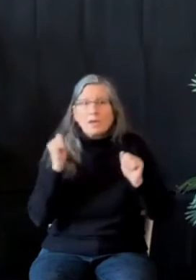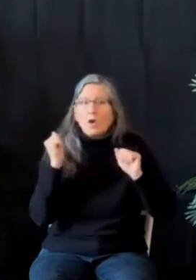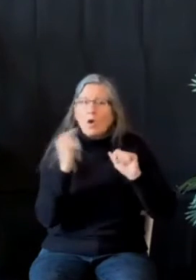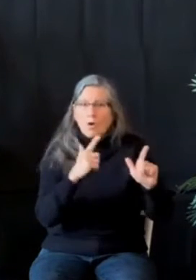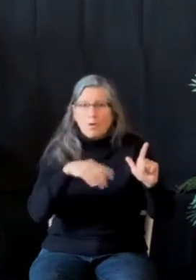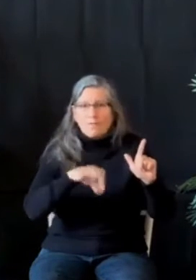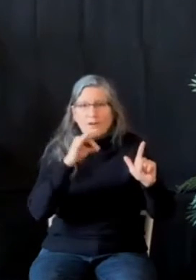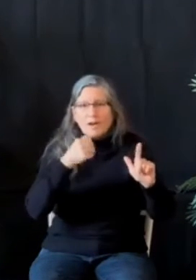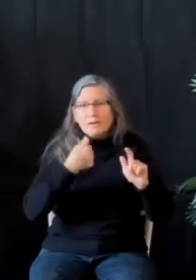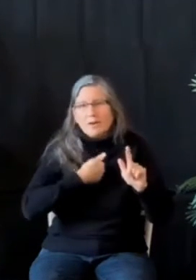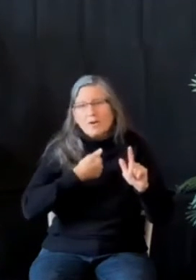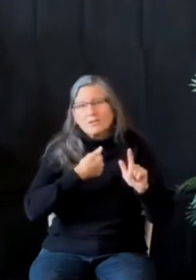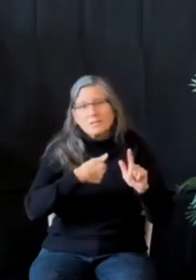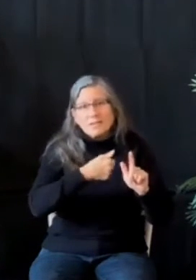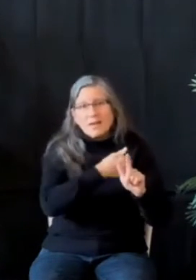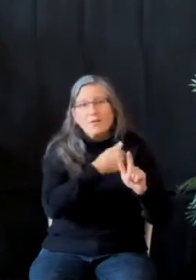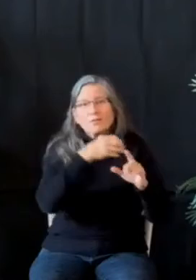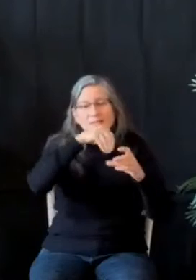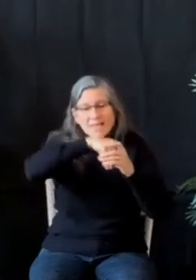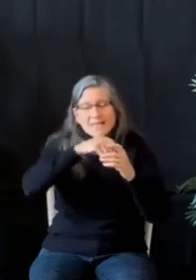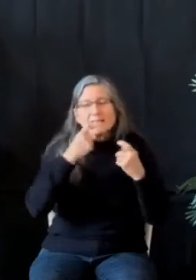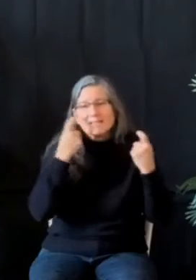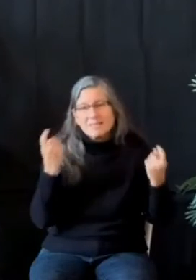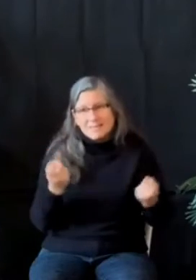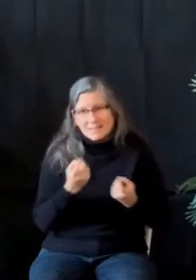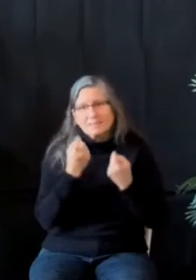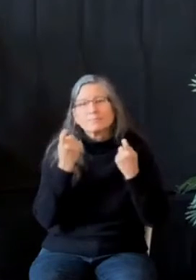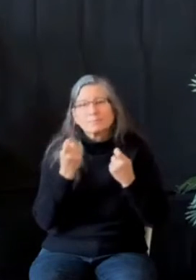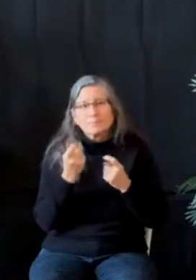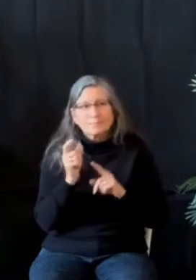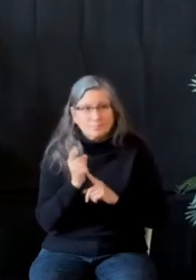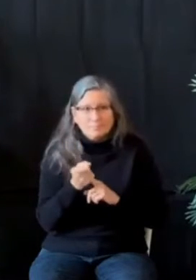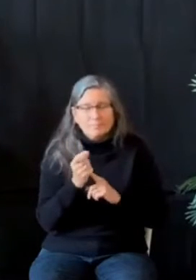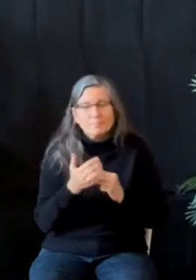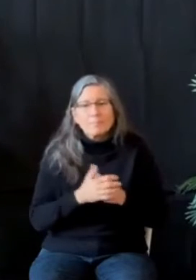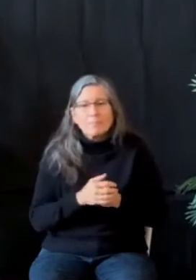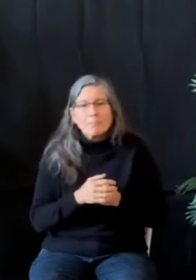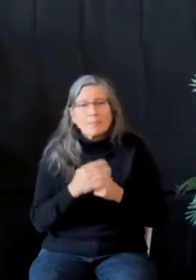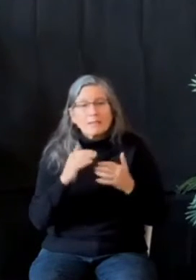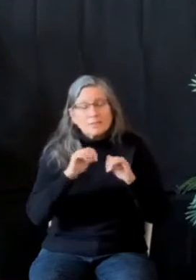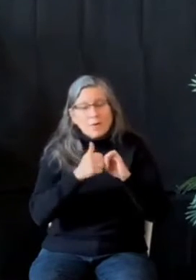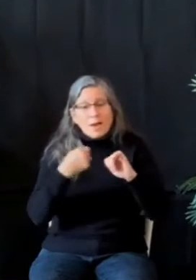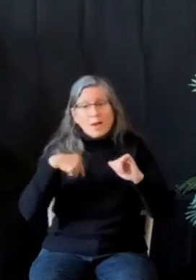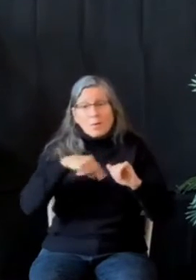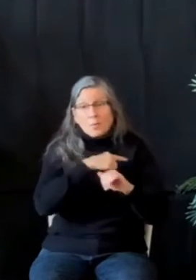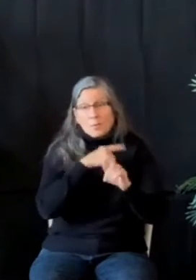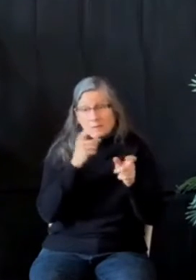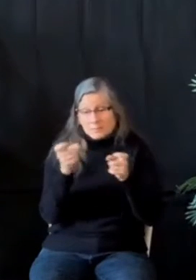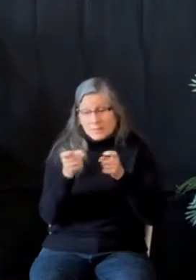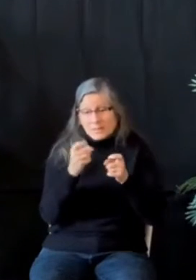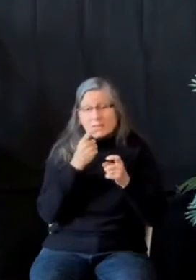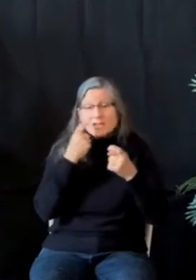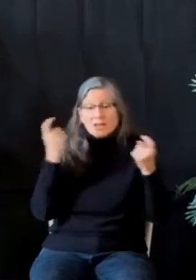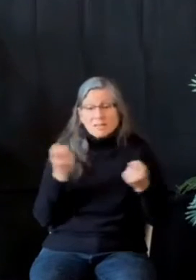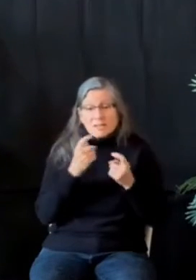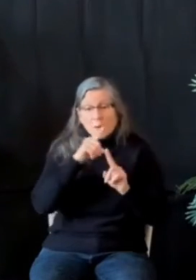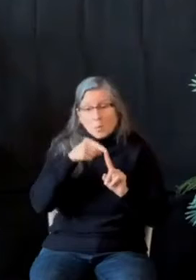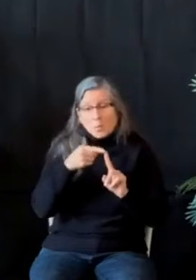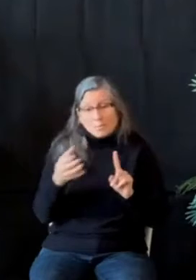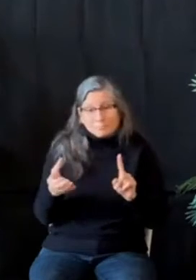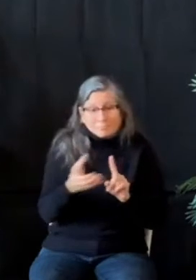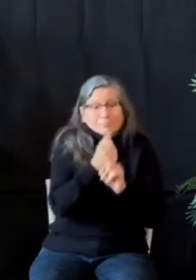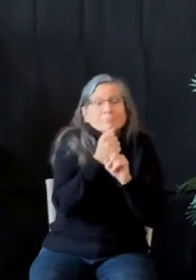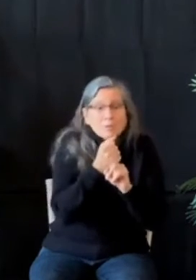sin. What I want to do is share with you a little bit about how you and I deal with sin that we've been caught